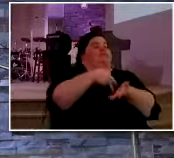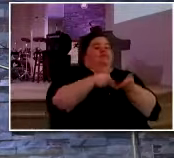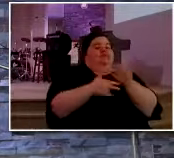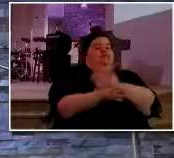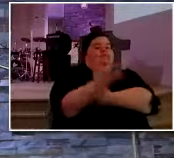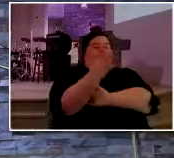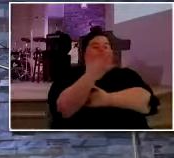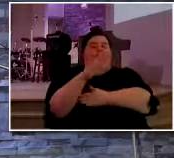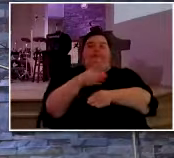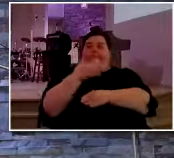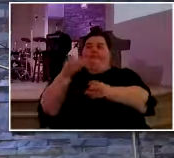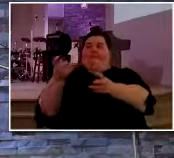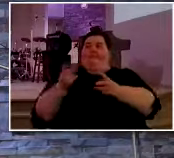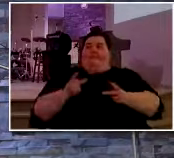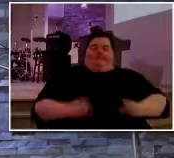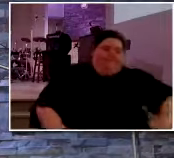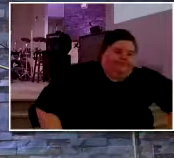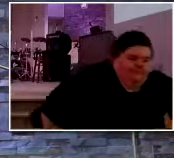Music.